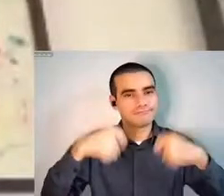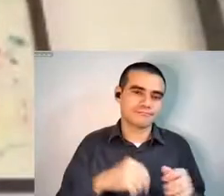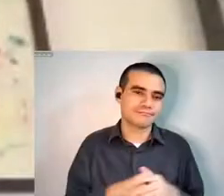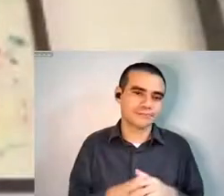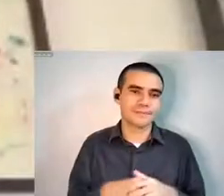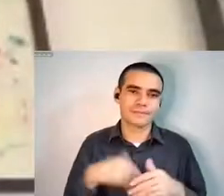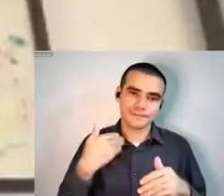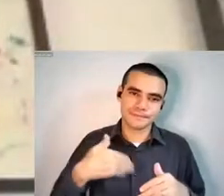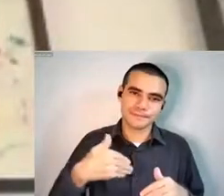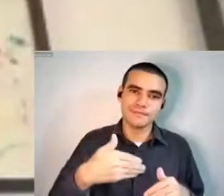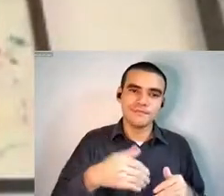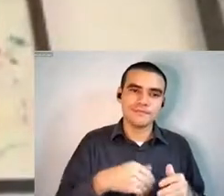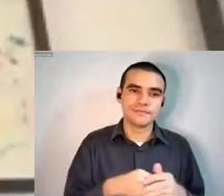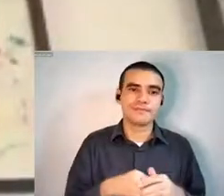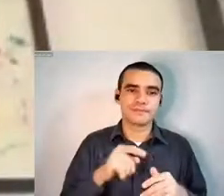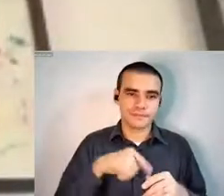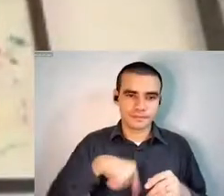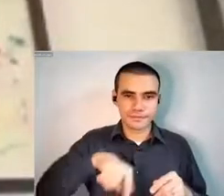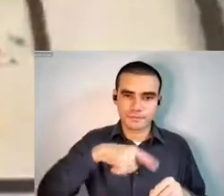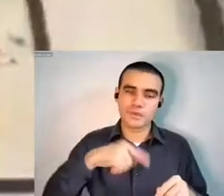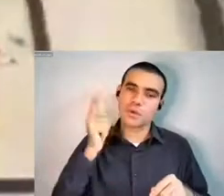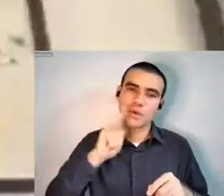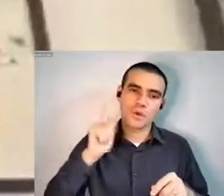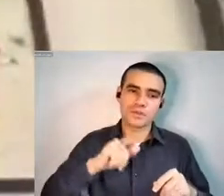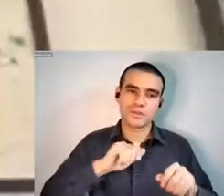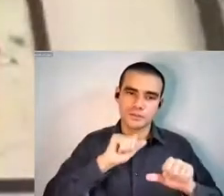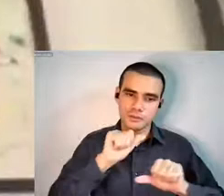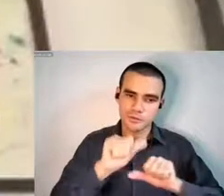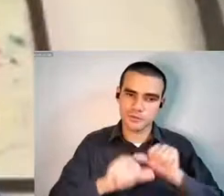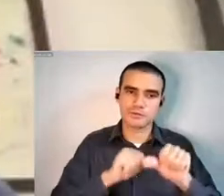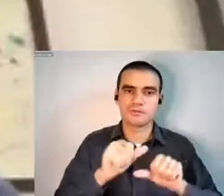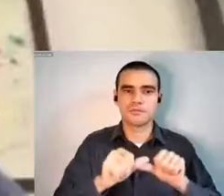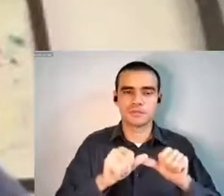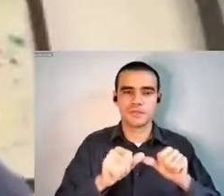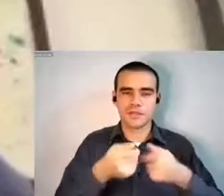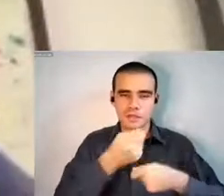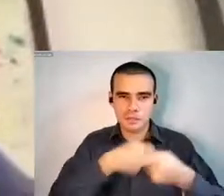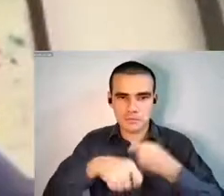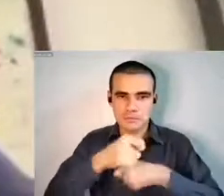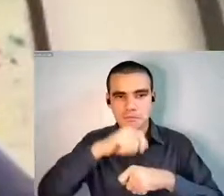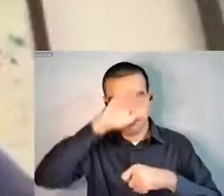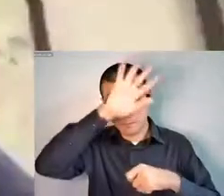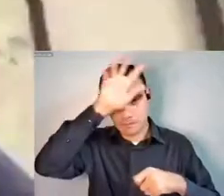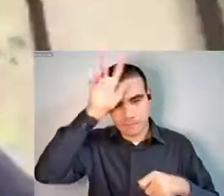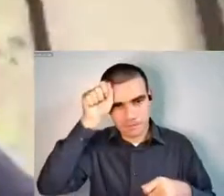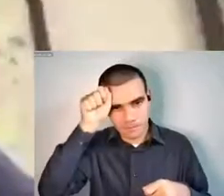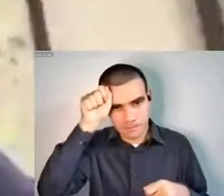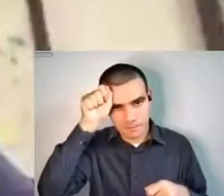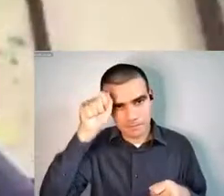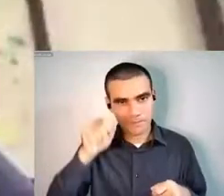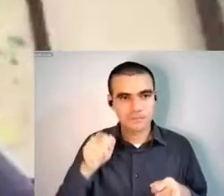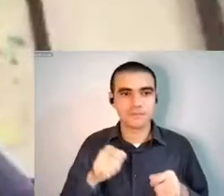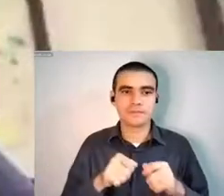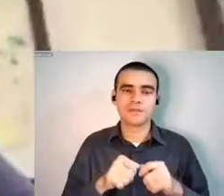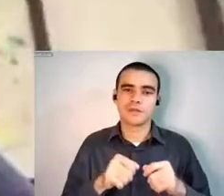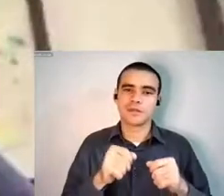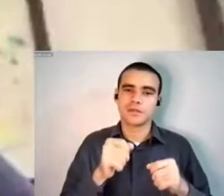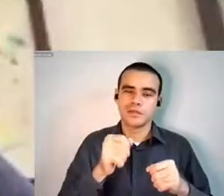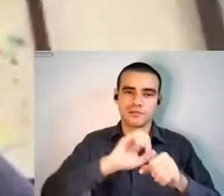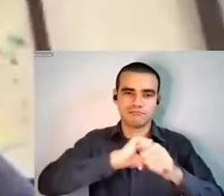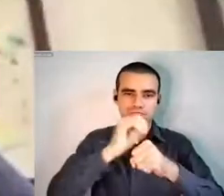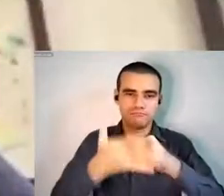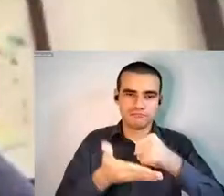process. And only like this, we are going to change the economy of the Amazon for a